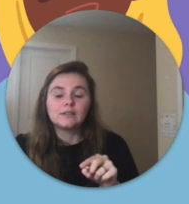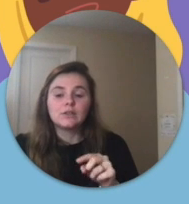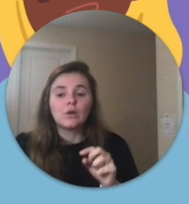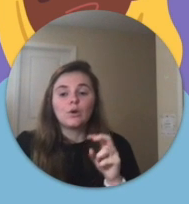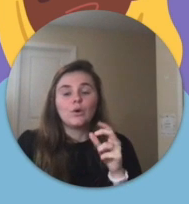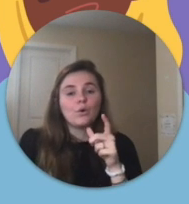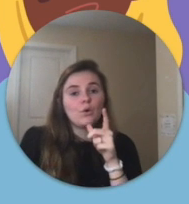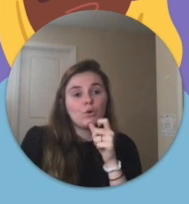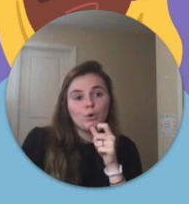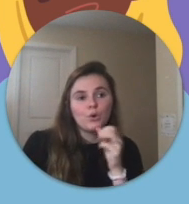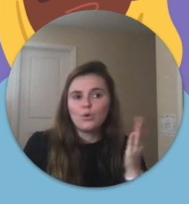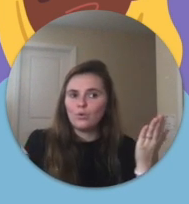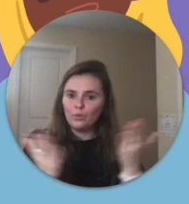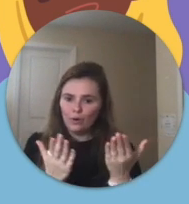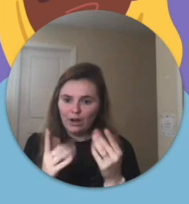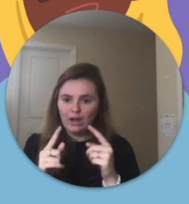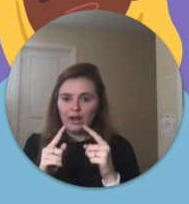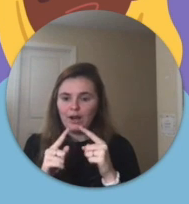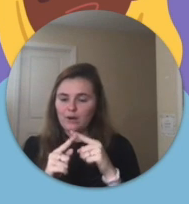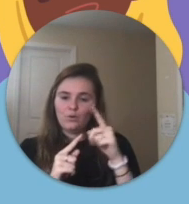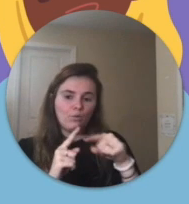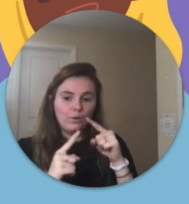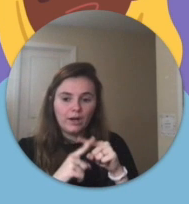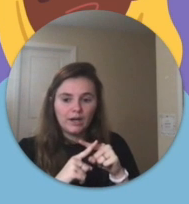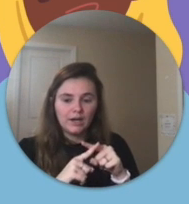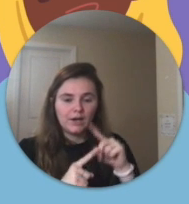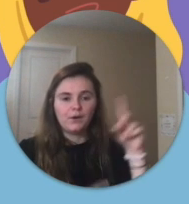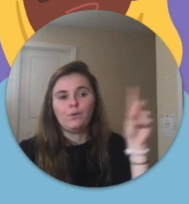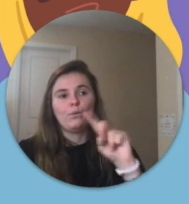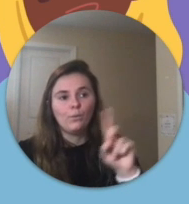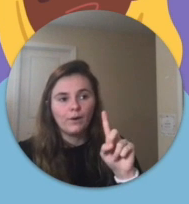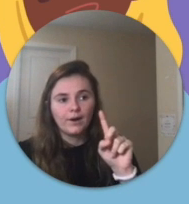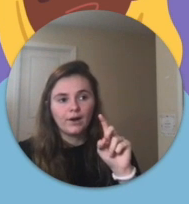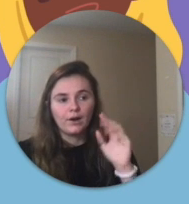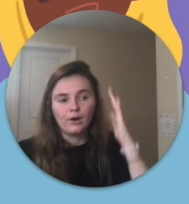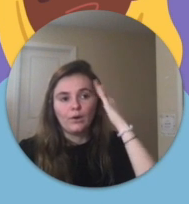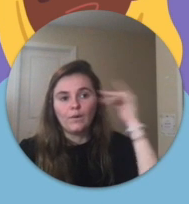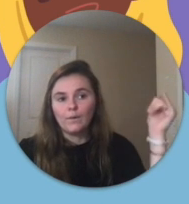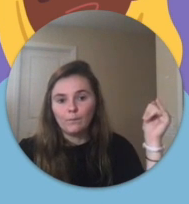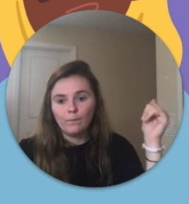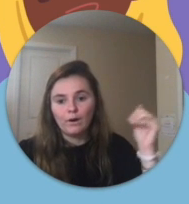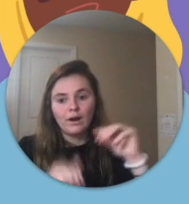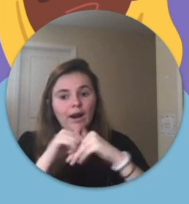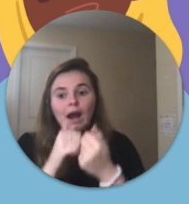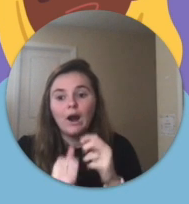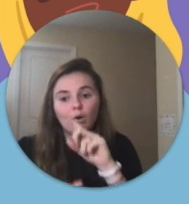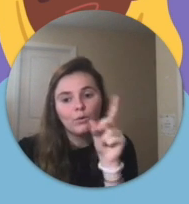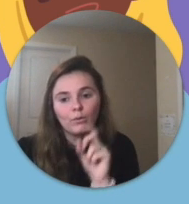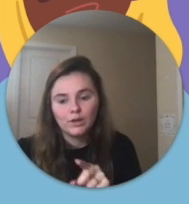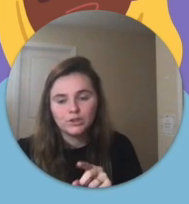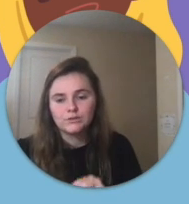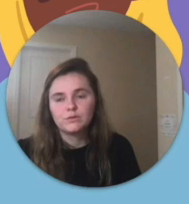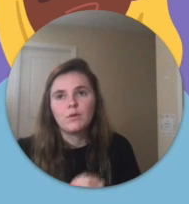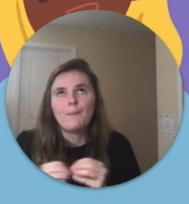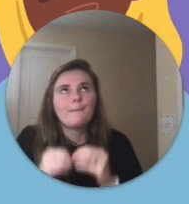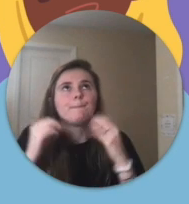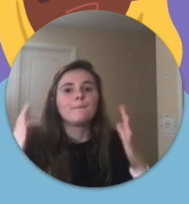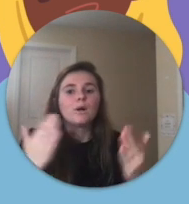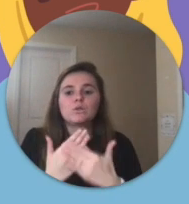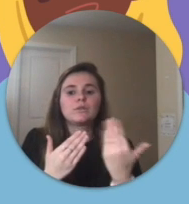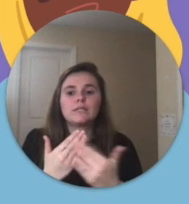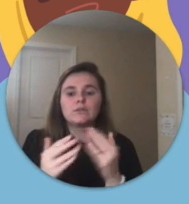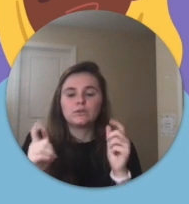So I asked who, what, when, where, why, and how